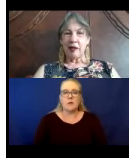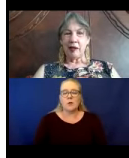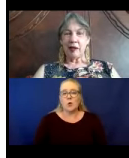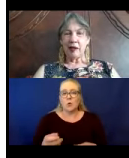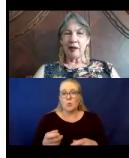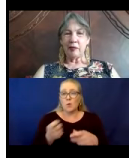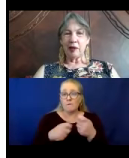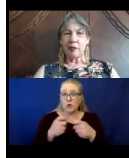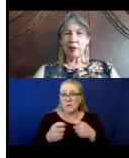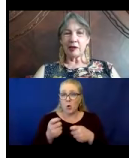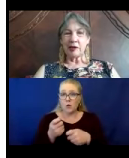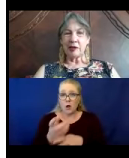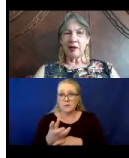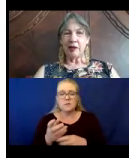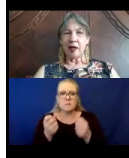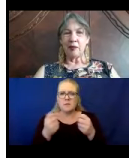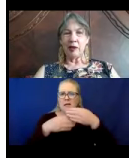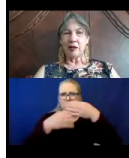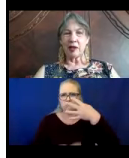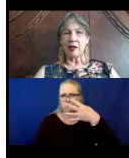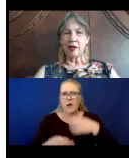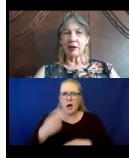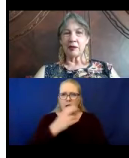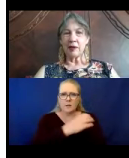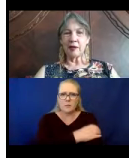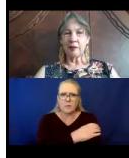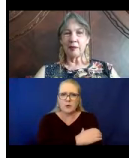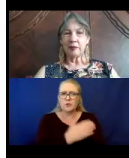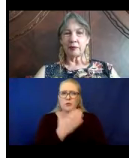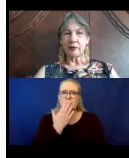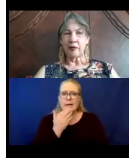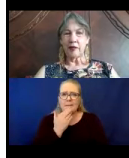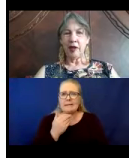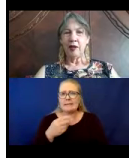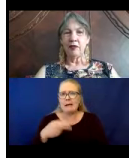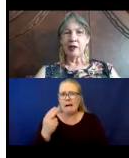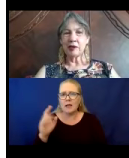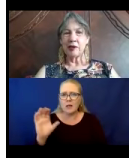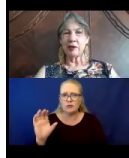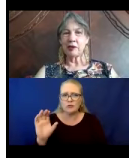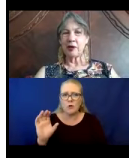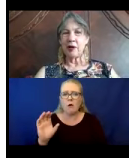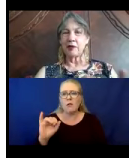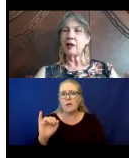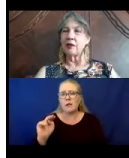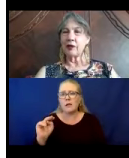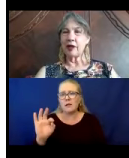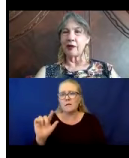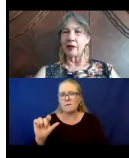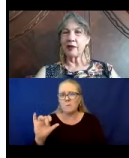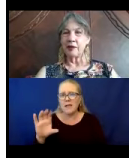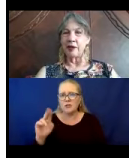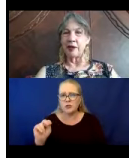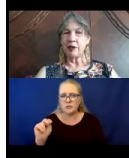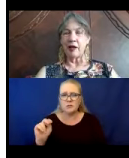many: high blood pressure, diabetes, high cholesterol, inflammation. Those all tend to go